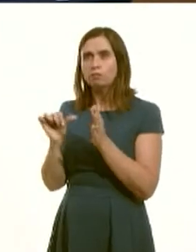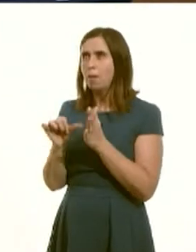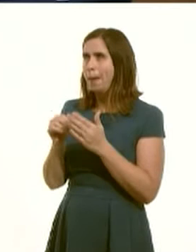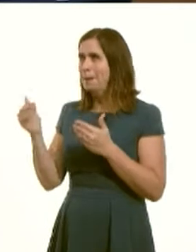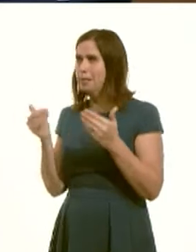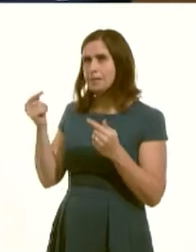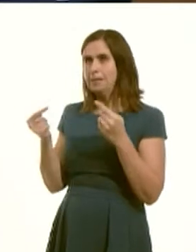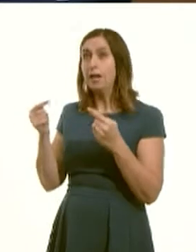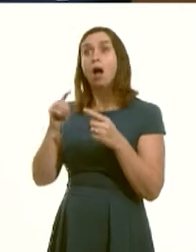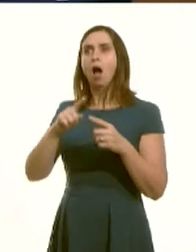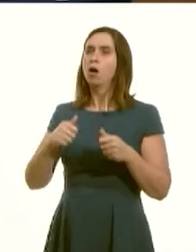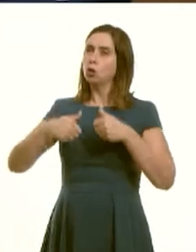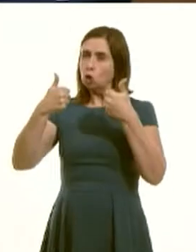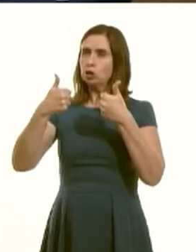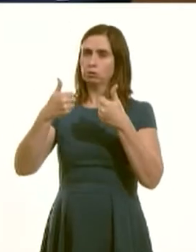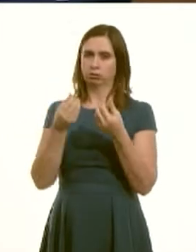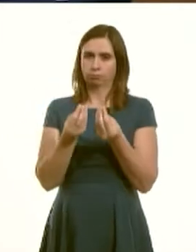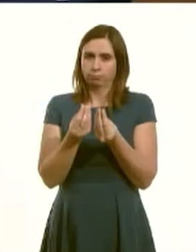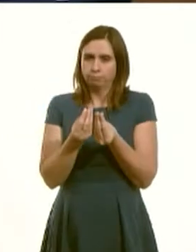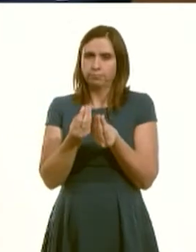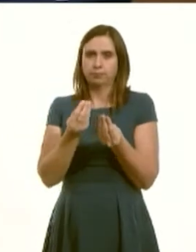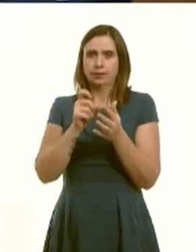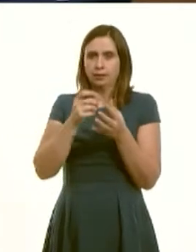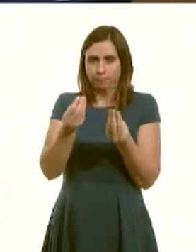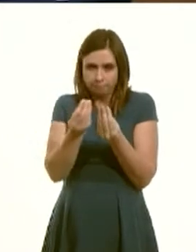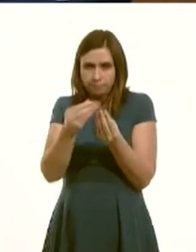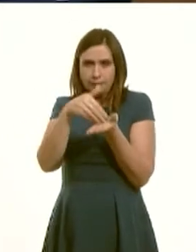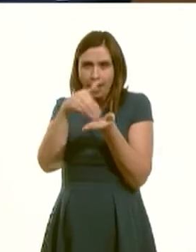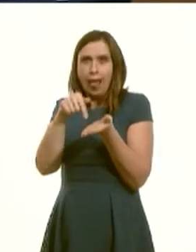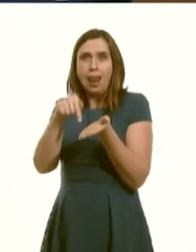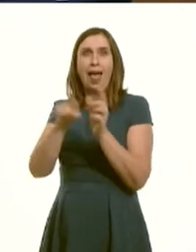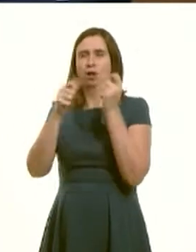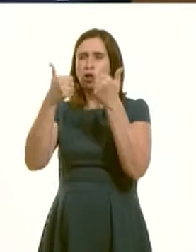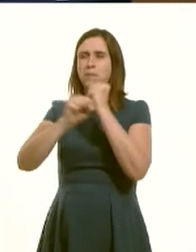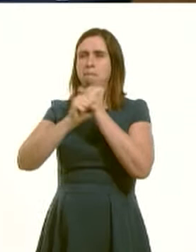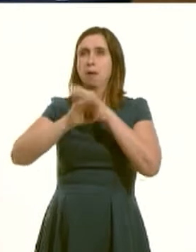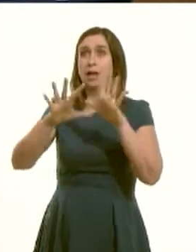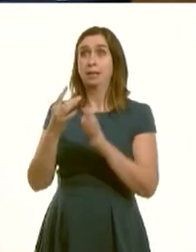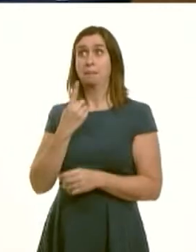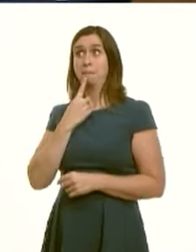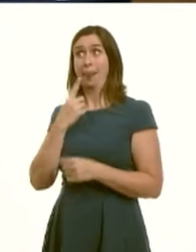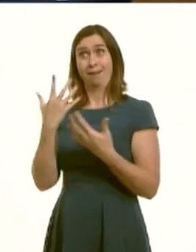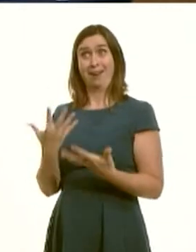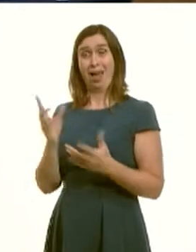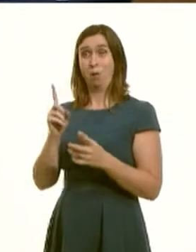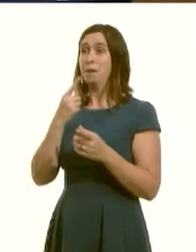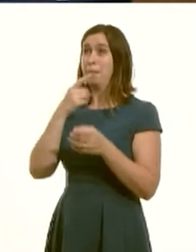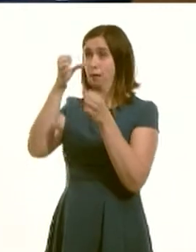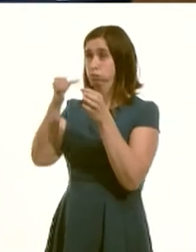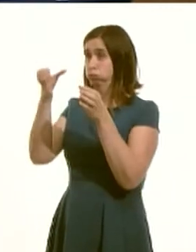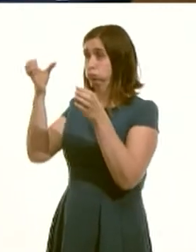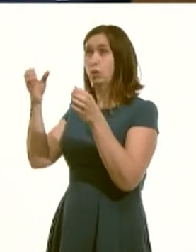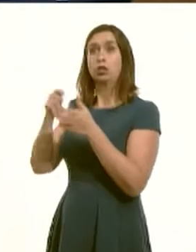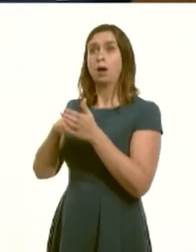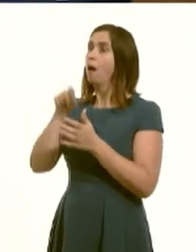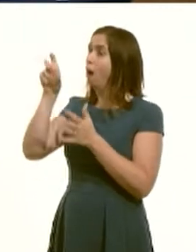high-quality product that is branded and marketed aggressively. It's happening now with milk. We see it now on the shelves where we have, for example, Calon